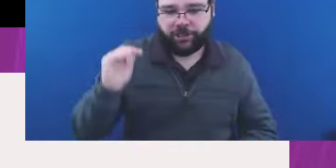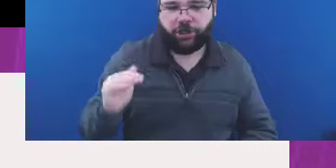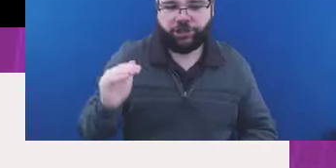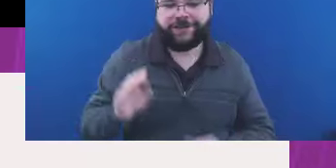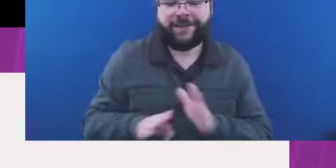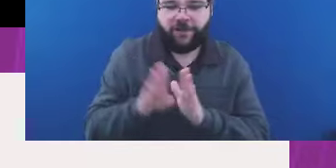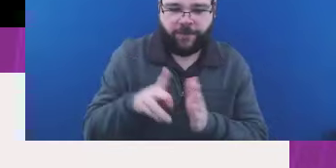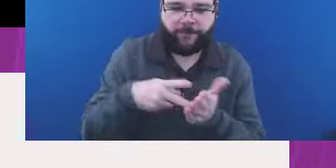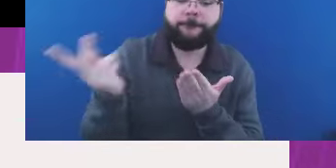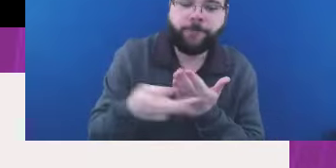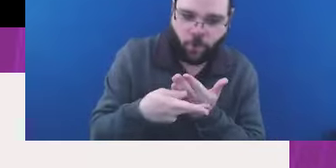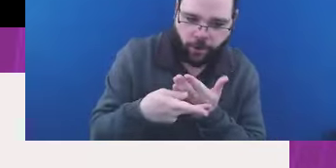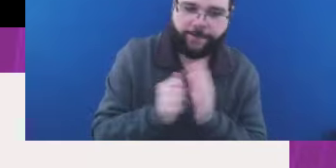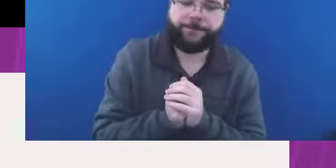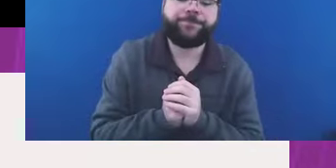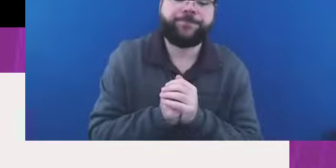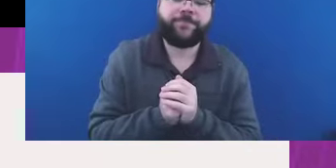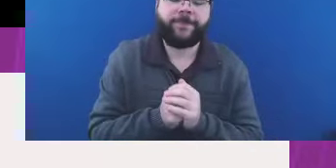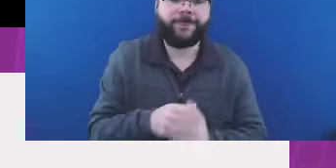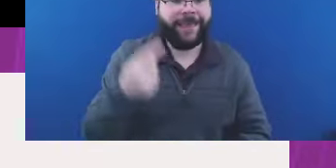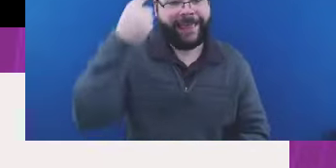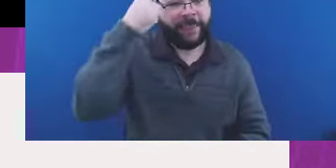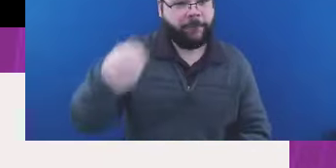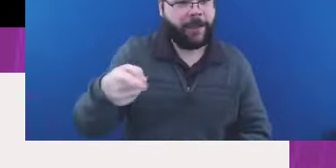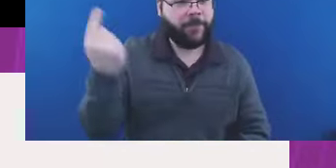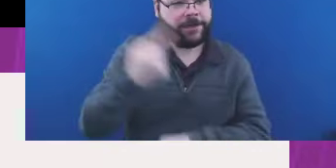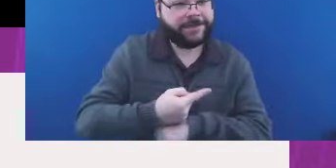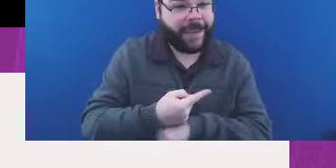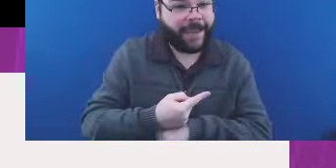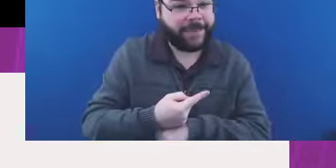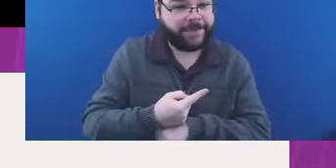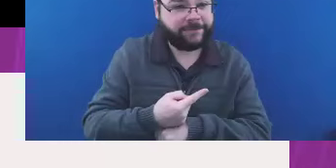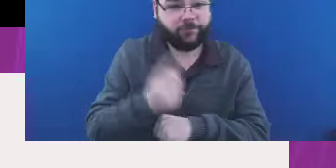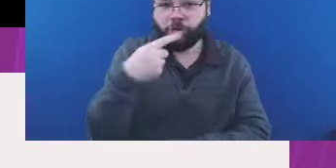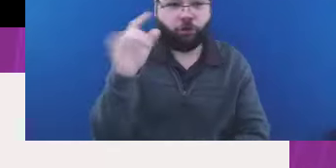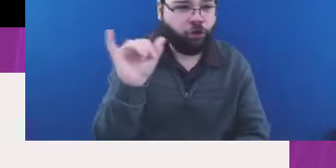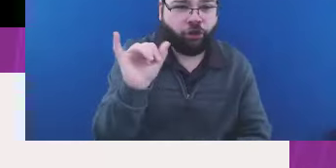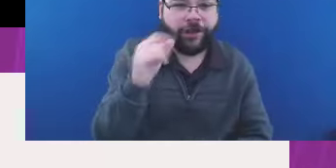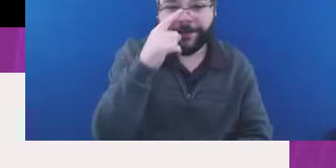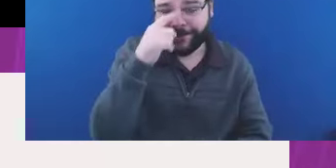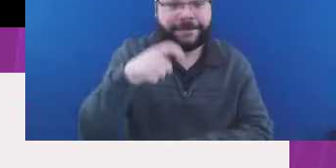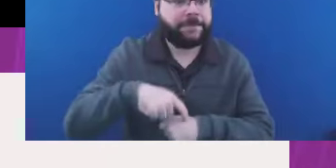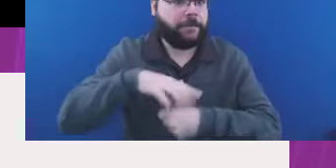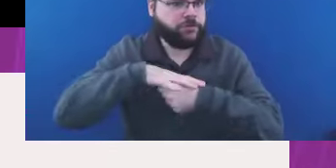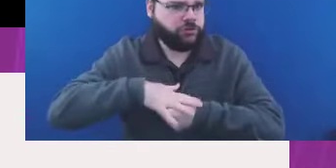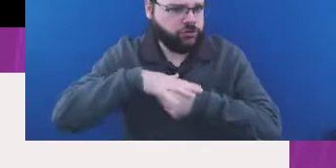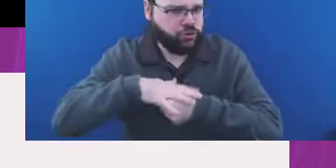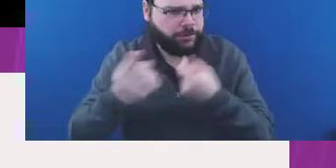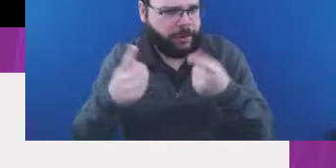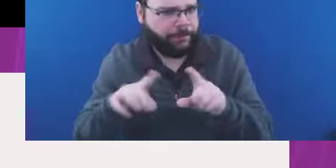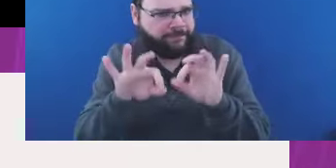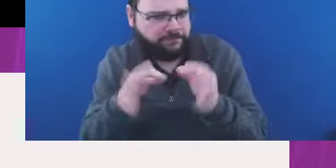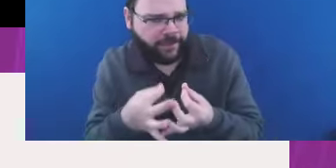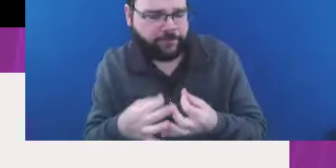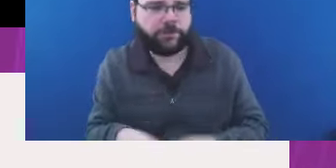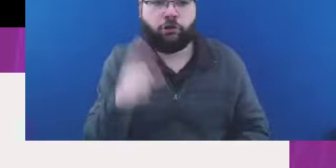experiencing homelessness, think about what their day could look like. It could look like periods of stress in the family. It could